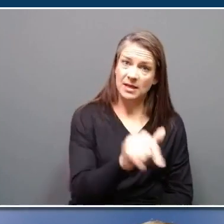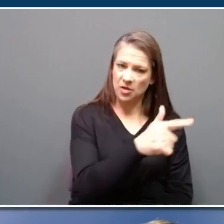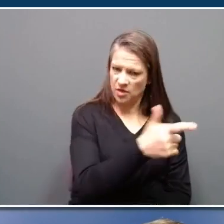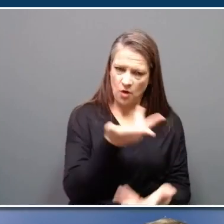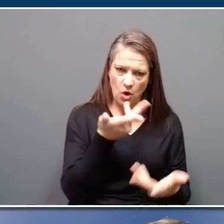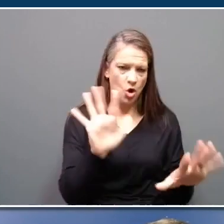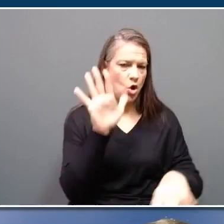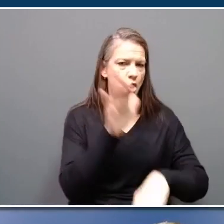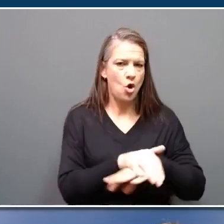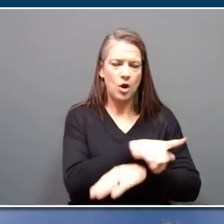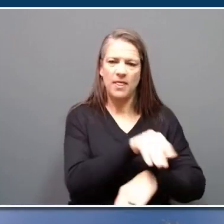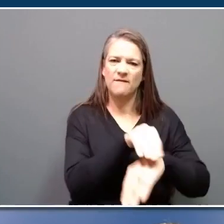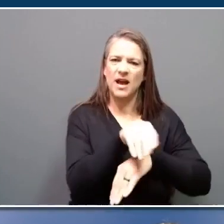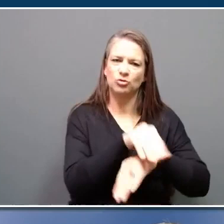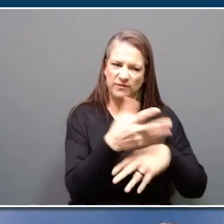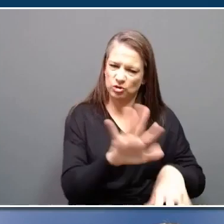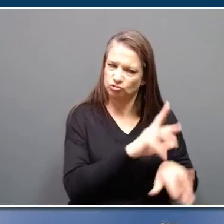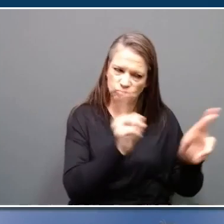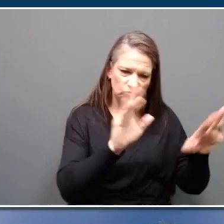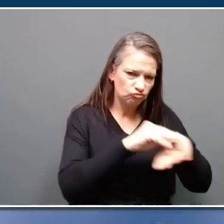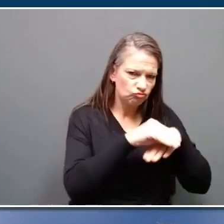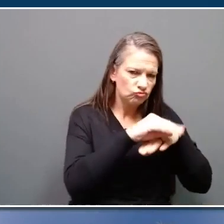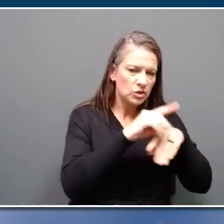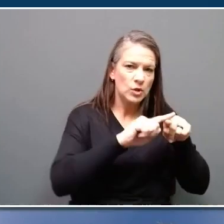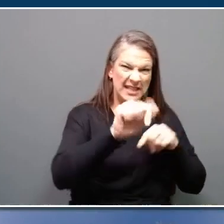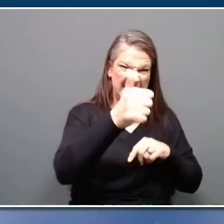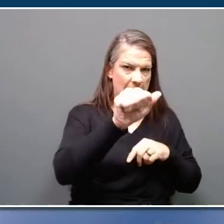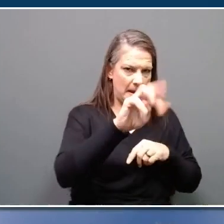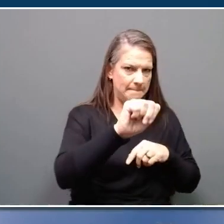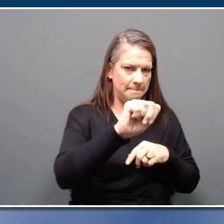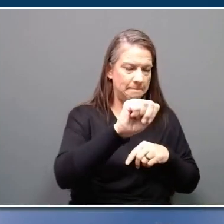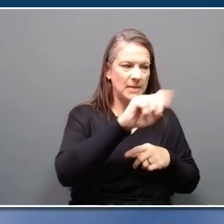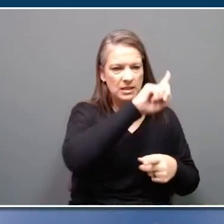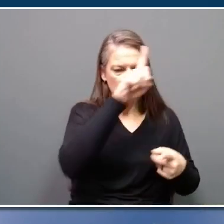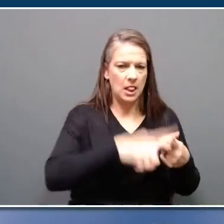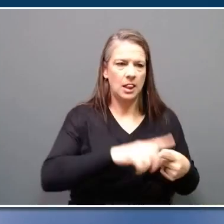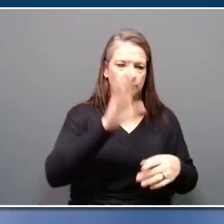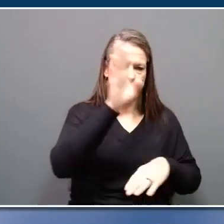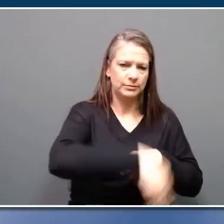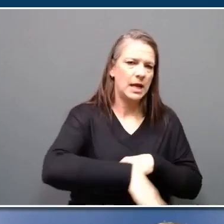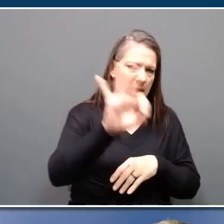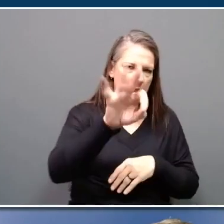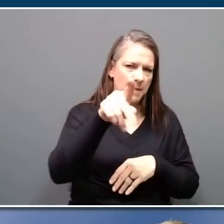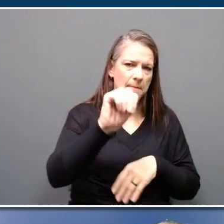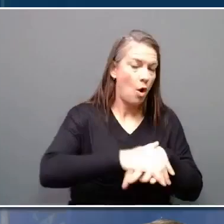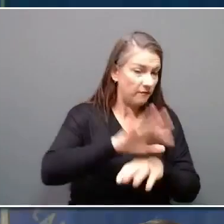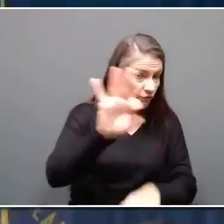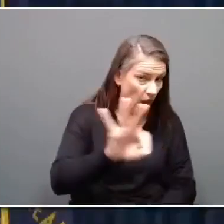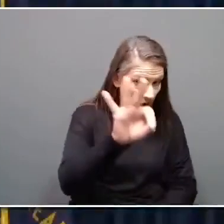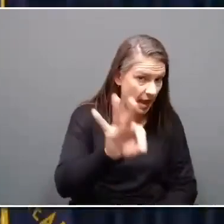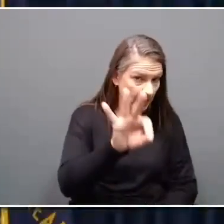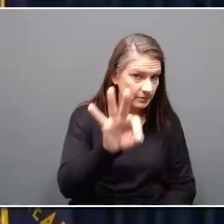weather advisory. It started at 10 a.m. today. That goes into 9 a.m. on Friday. A couple key